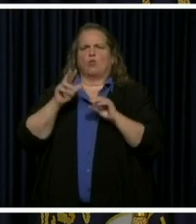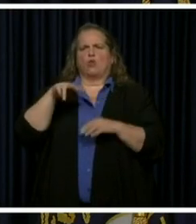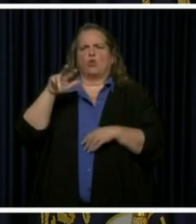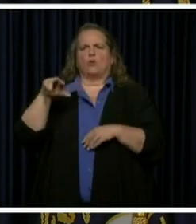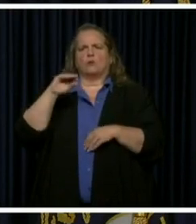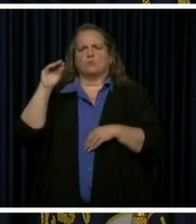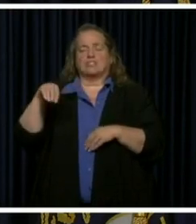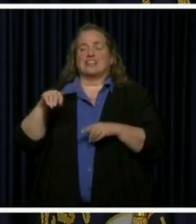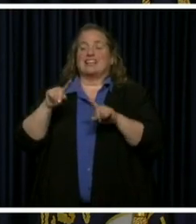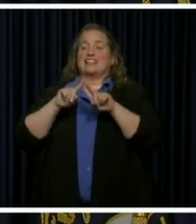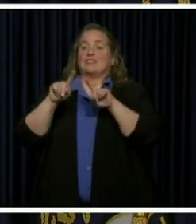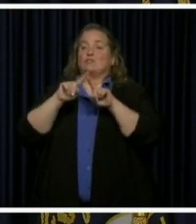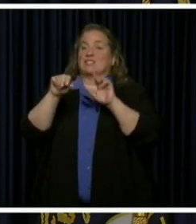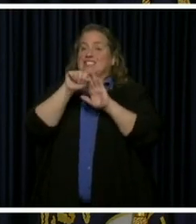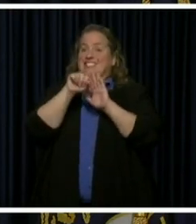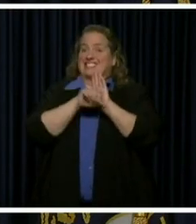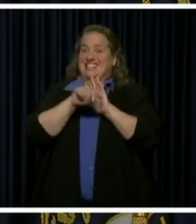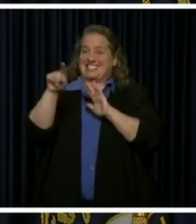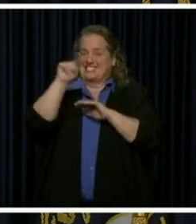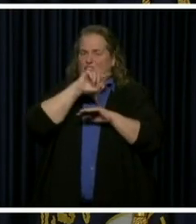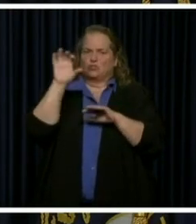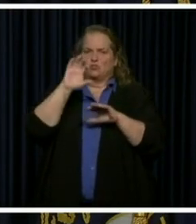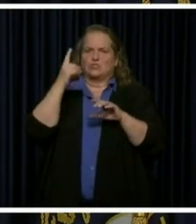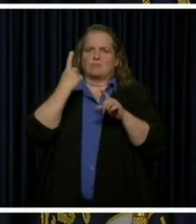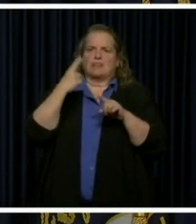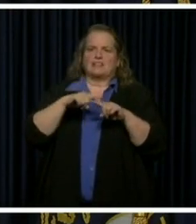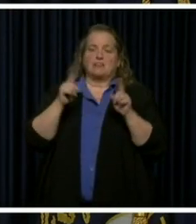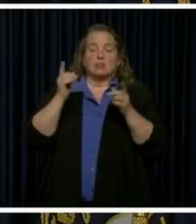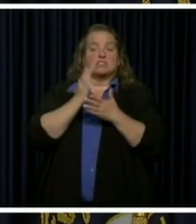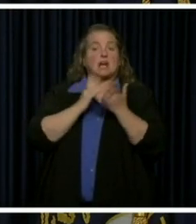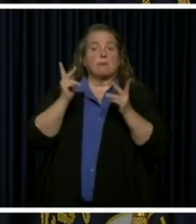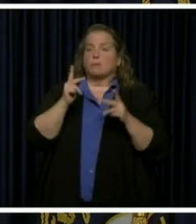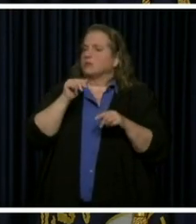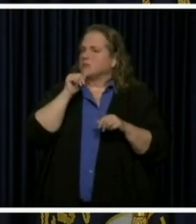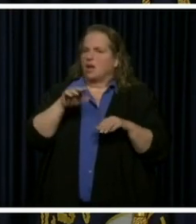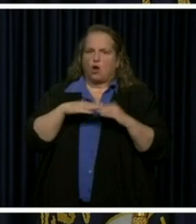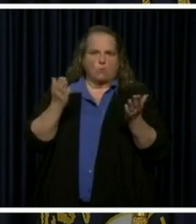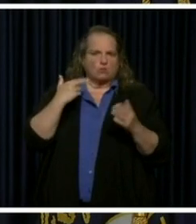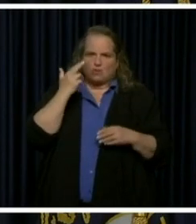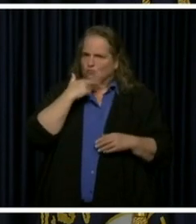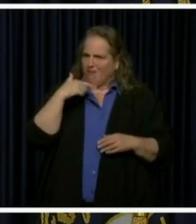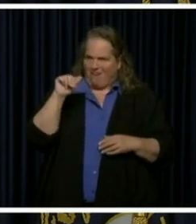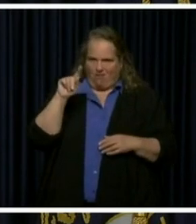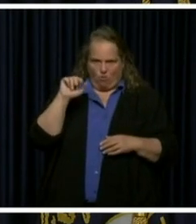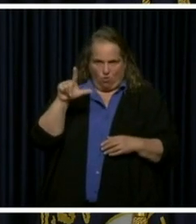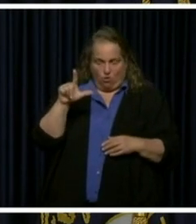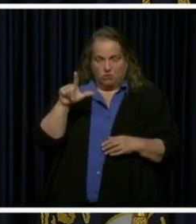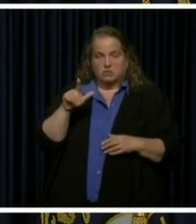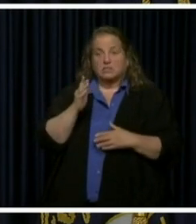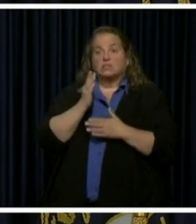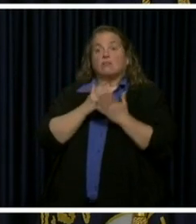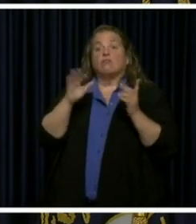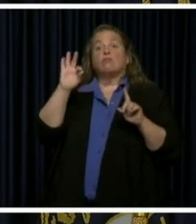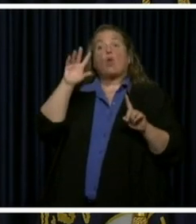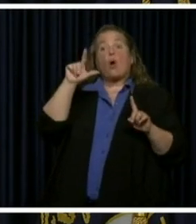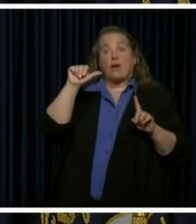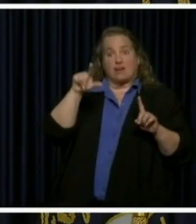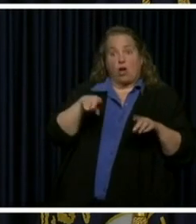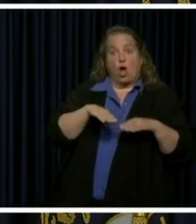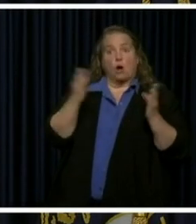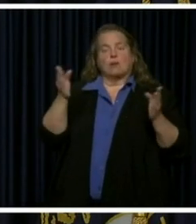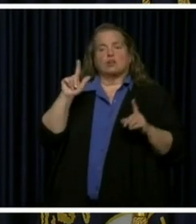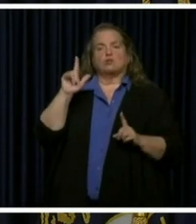Different states have done different things. Some people aren't reopening their restaurants at all right now. Florida initially opened